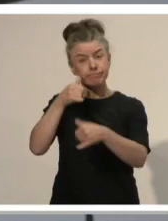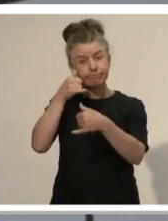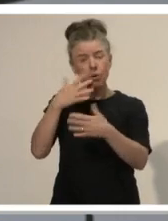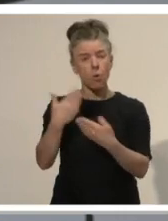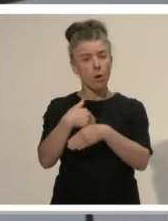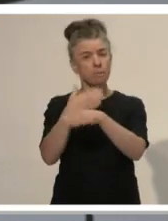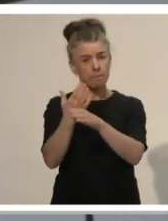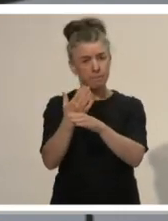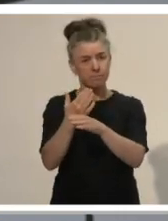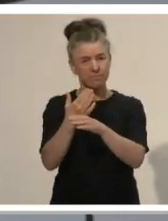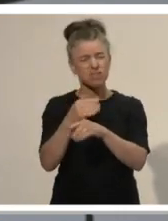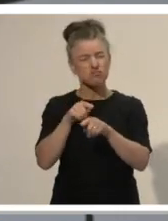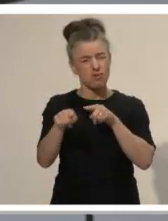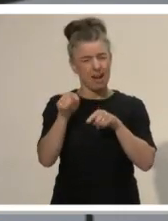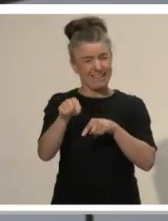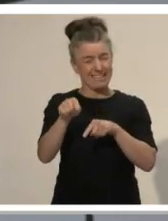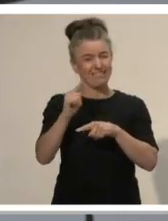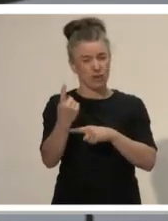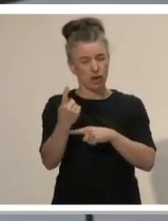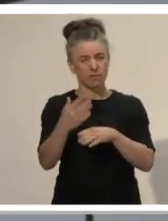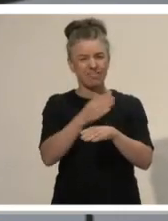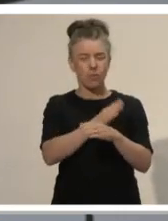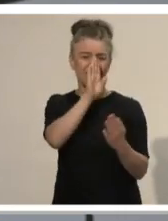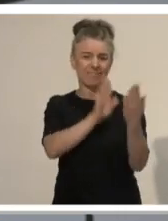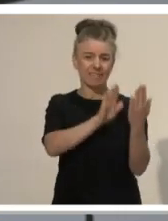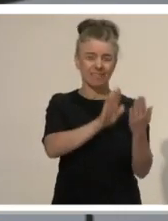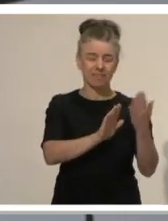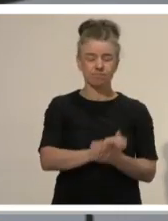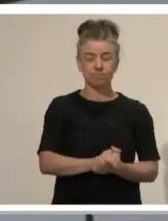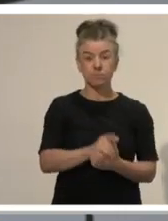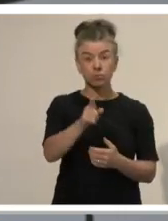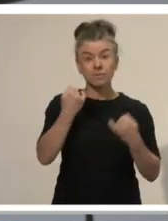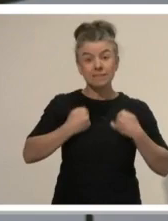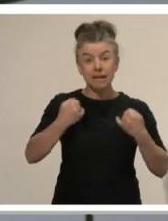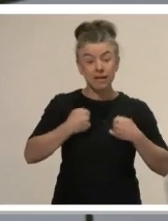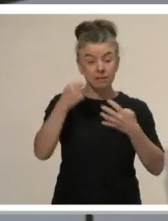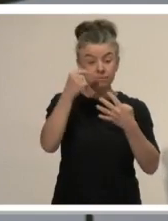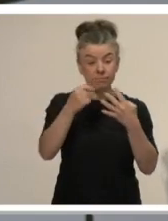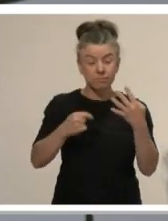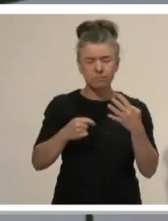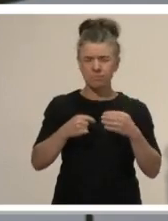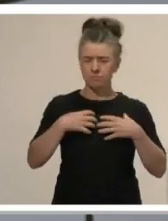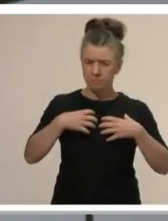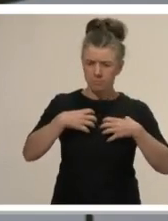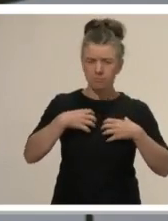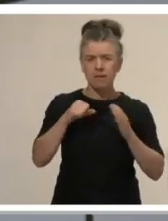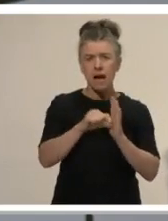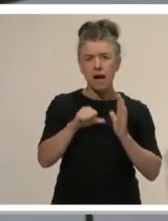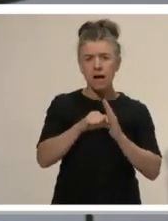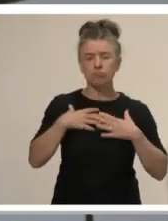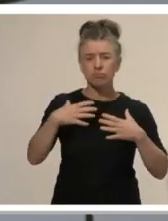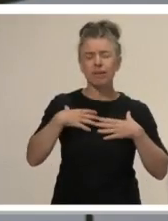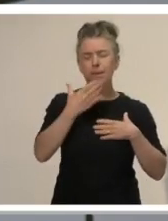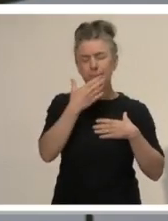possible. If you have symptoms of COVID-19 or respiratory symptoms, please seek help through